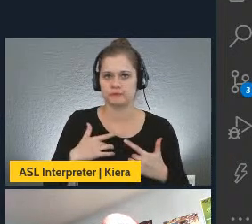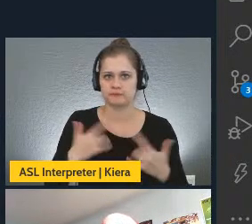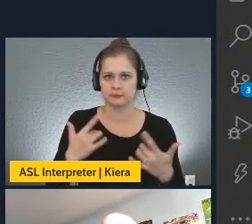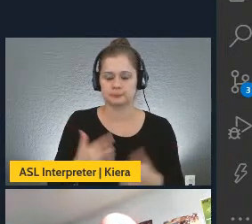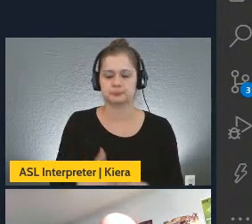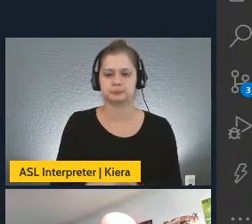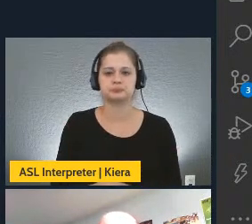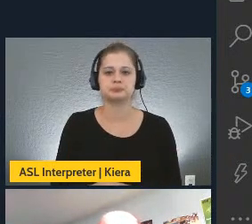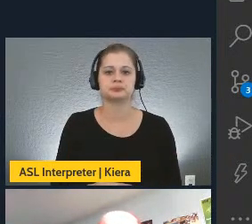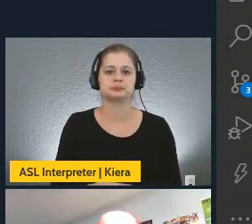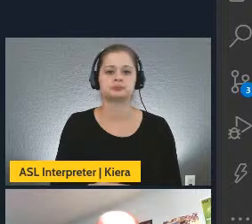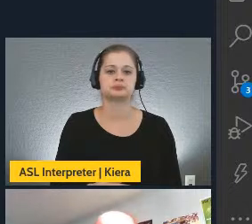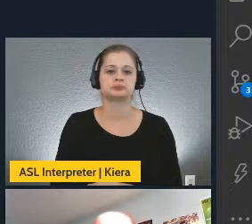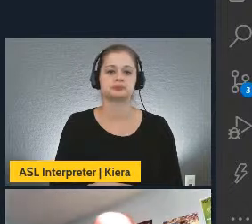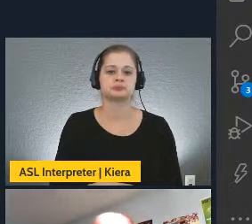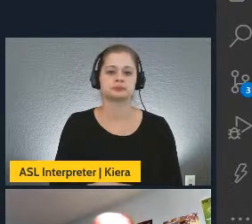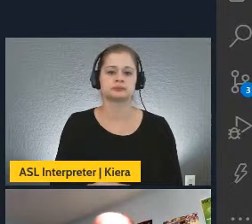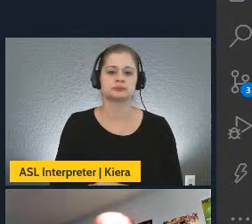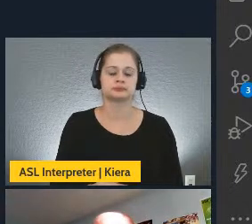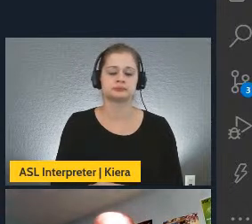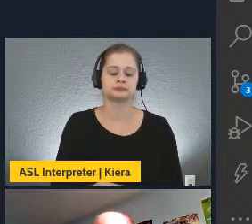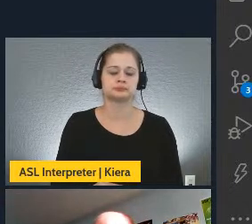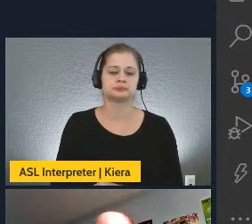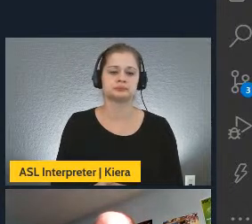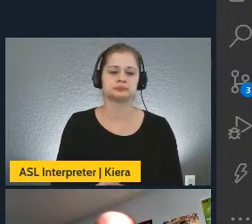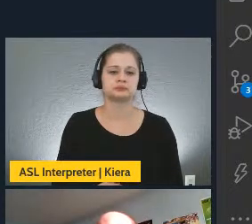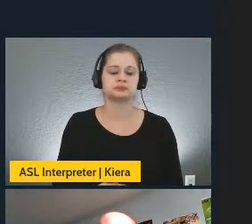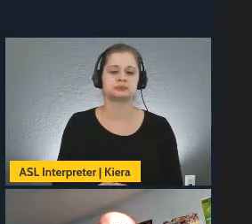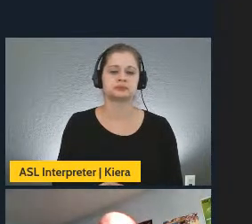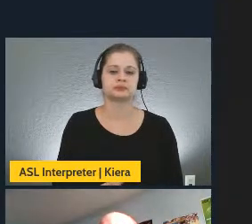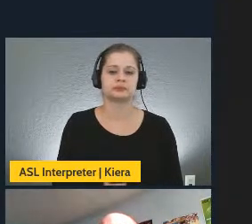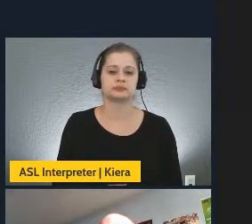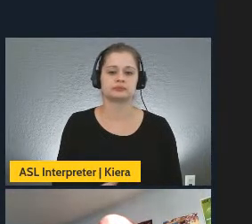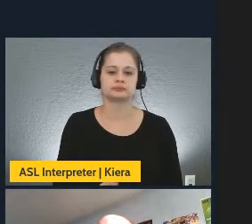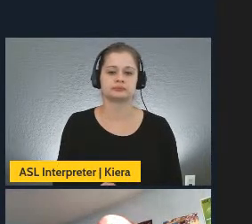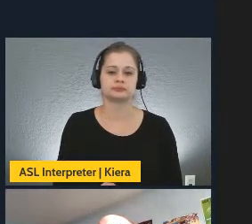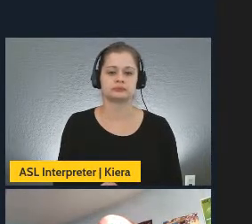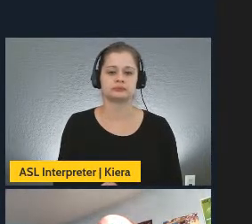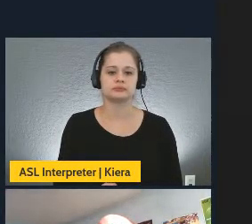our function, and